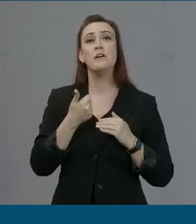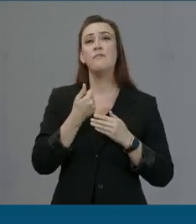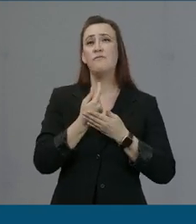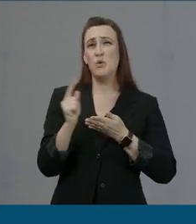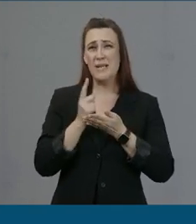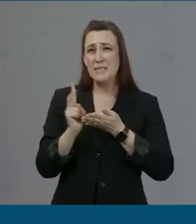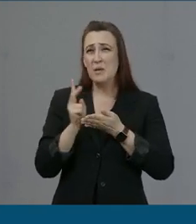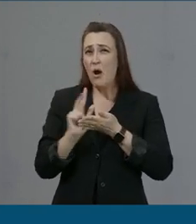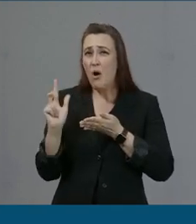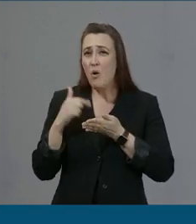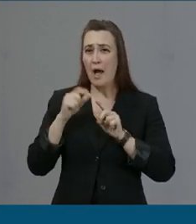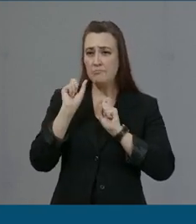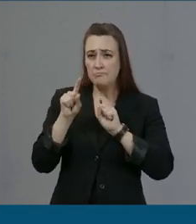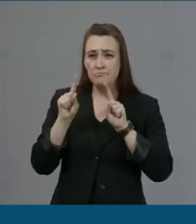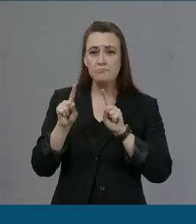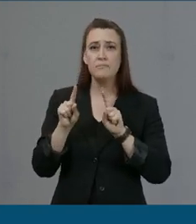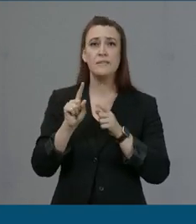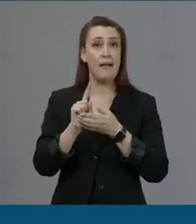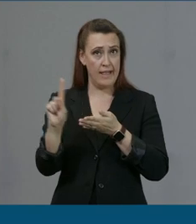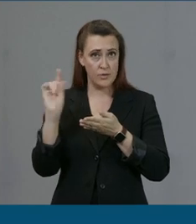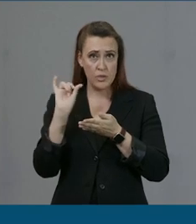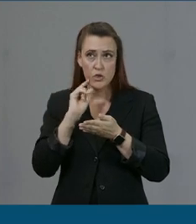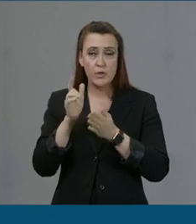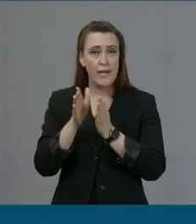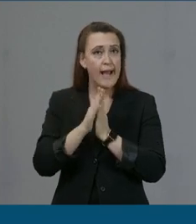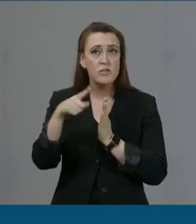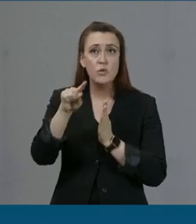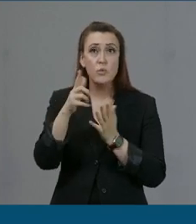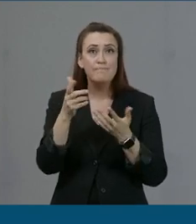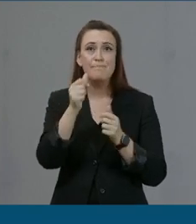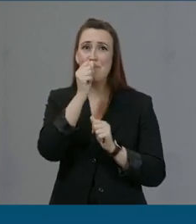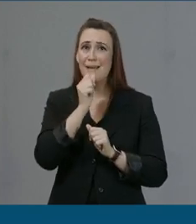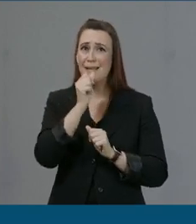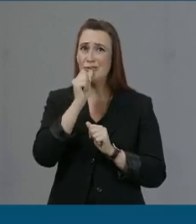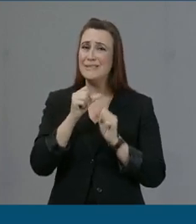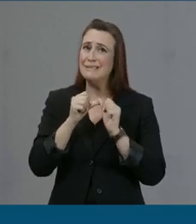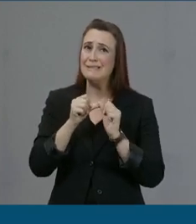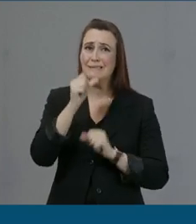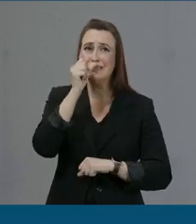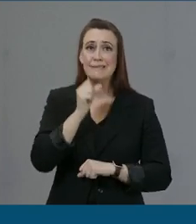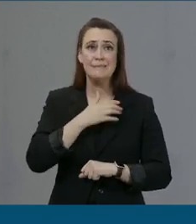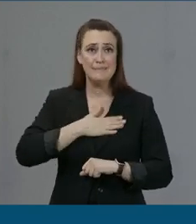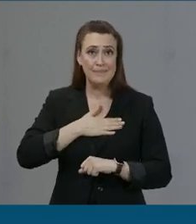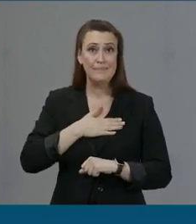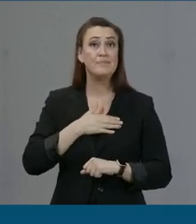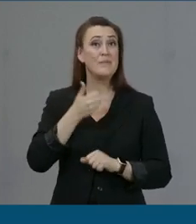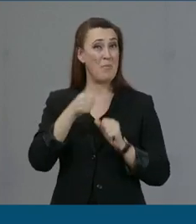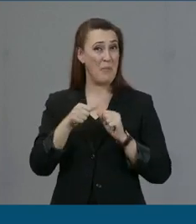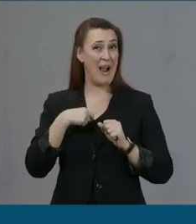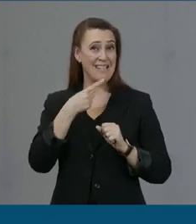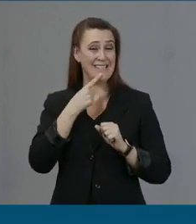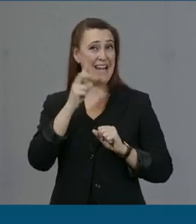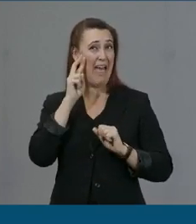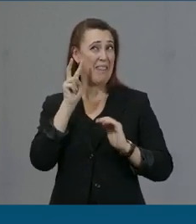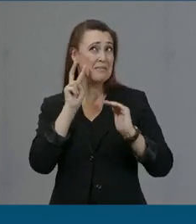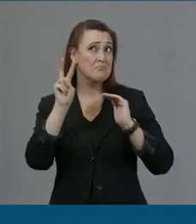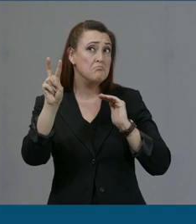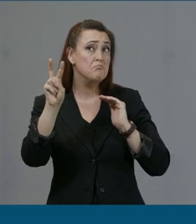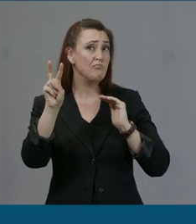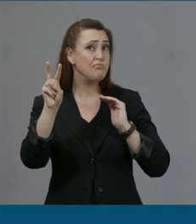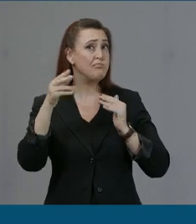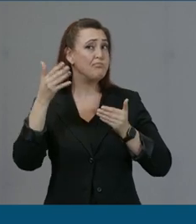ago and last week for patience. And I said, I think there may be a light at the end of this